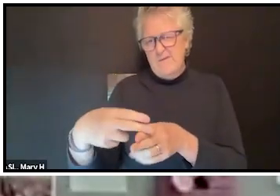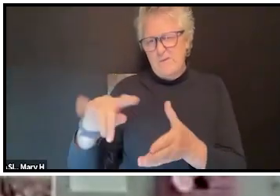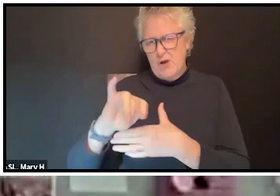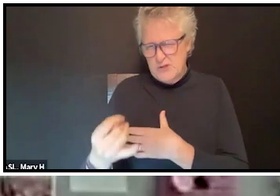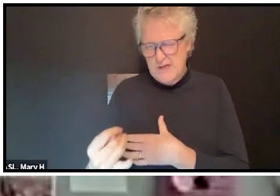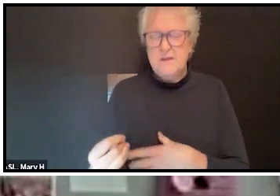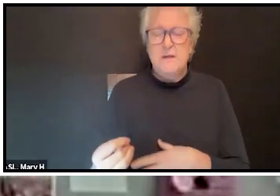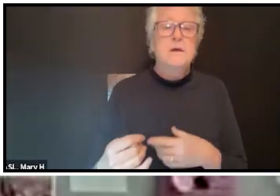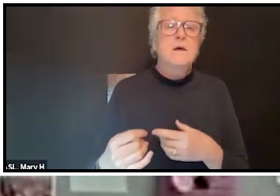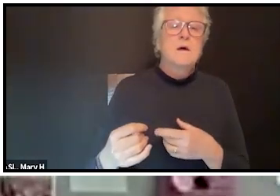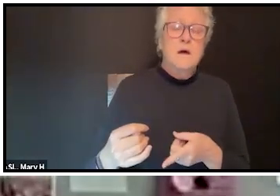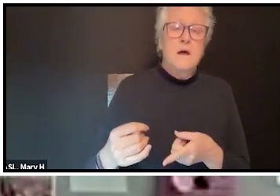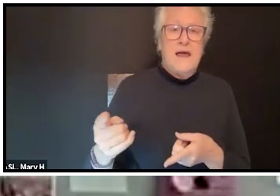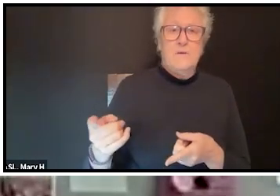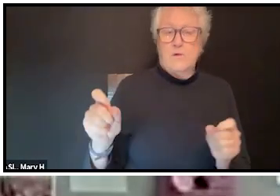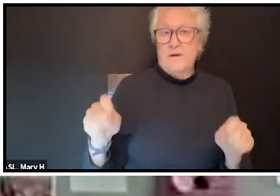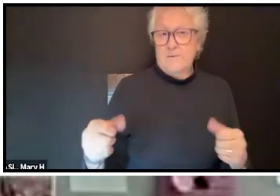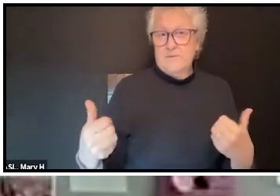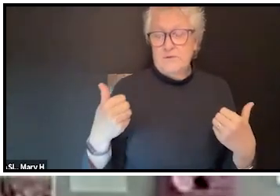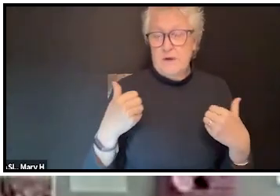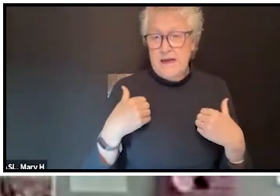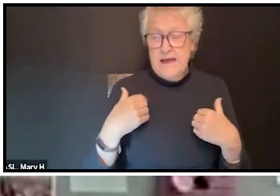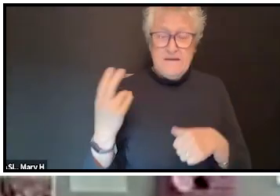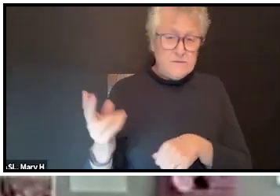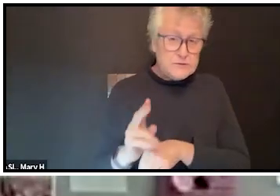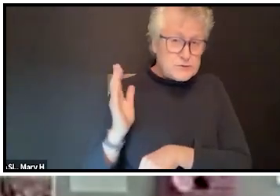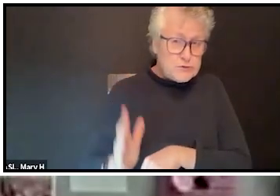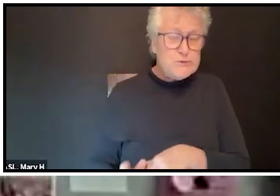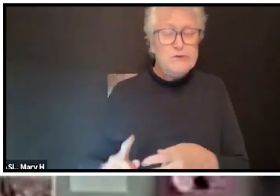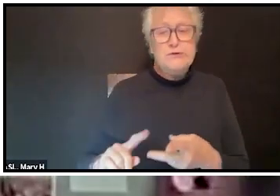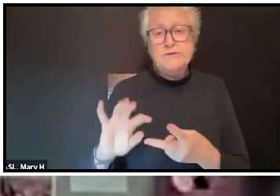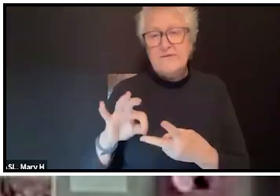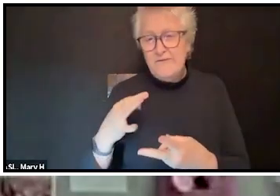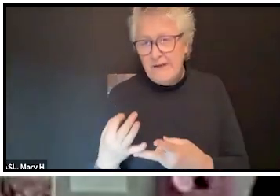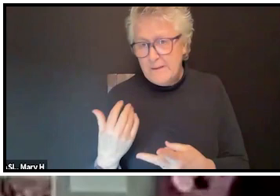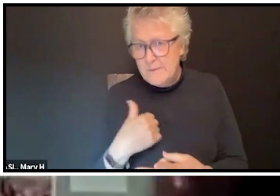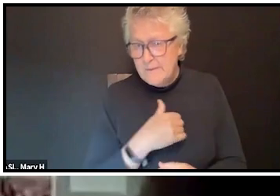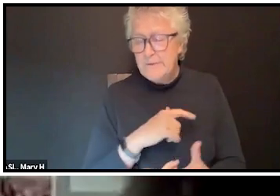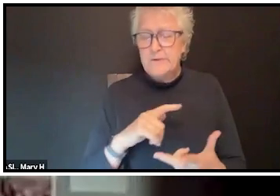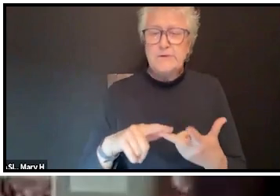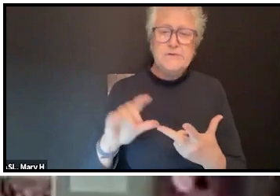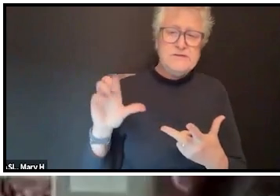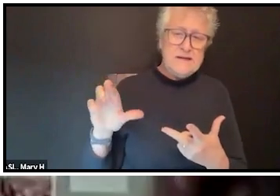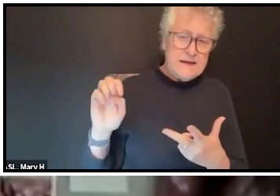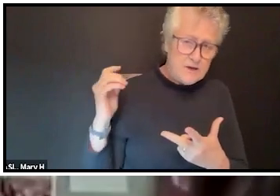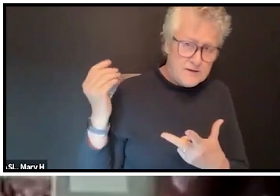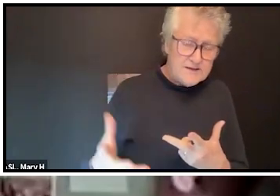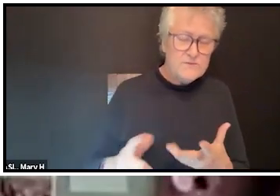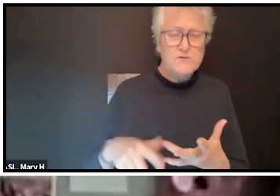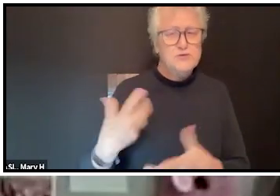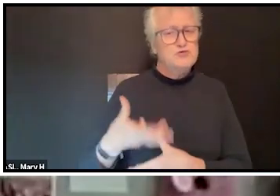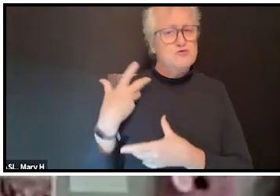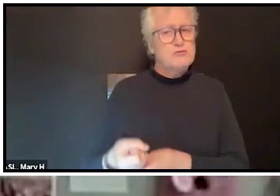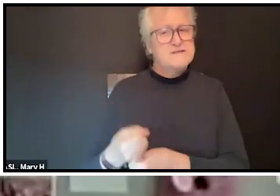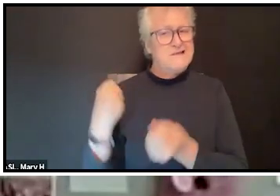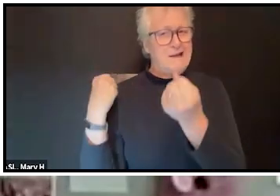where we were able to have consumers, family members, caregivers, trusted allies, professionals that are working